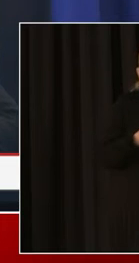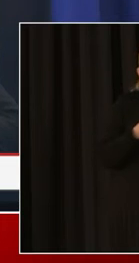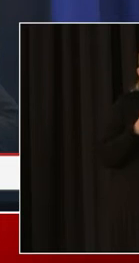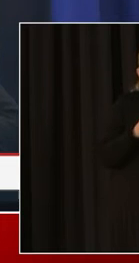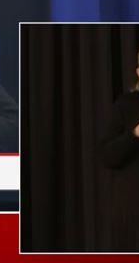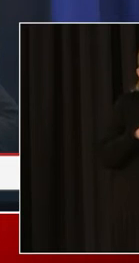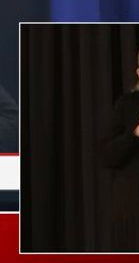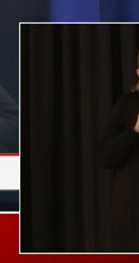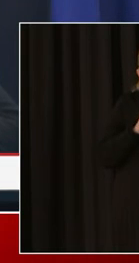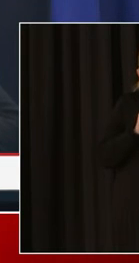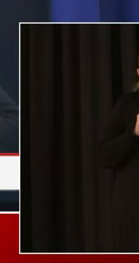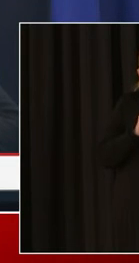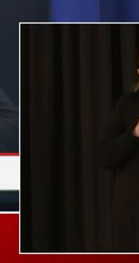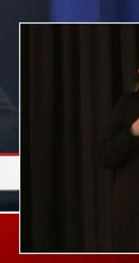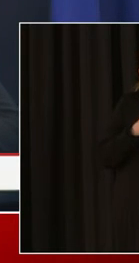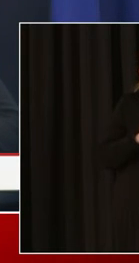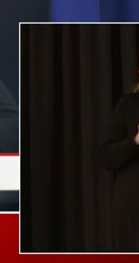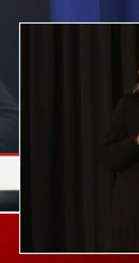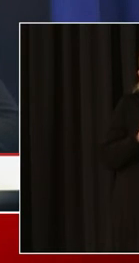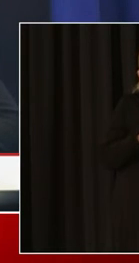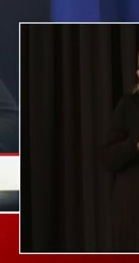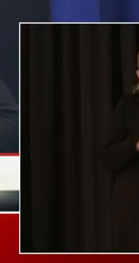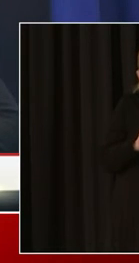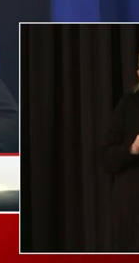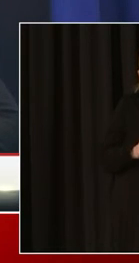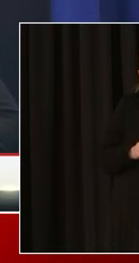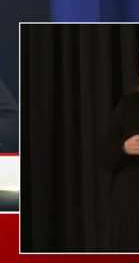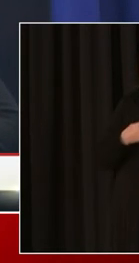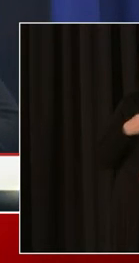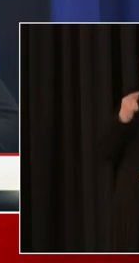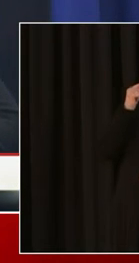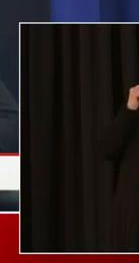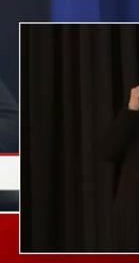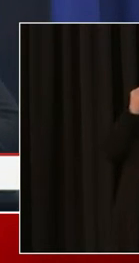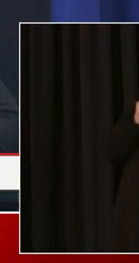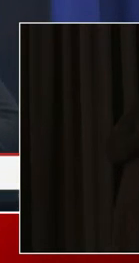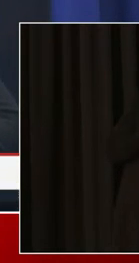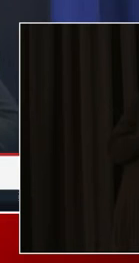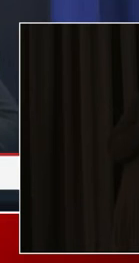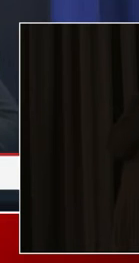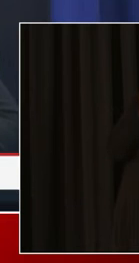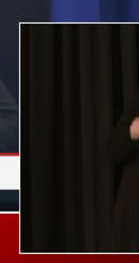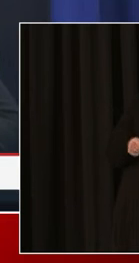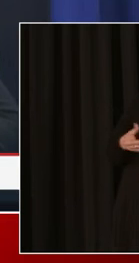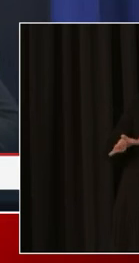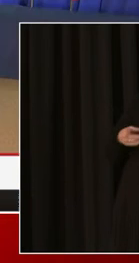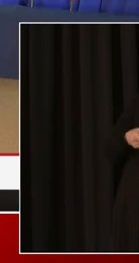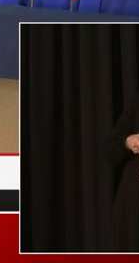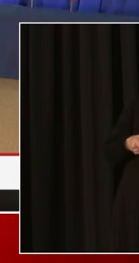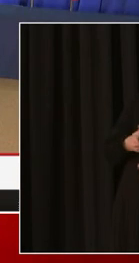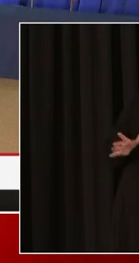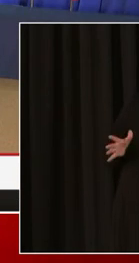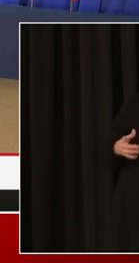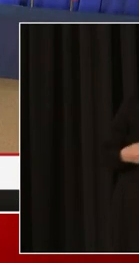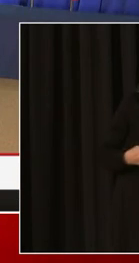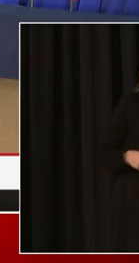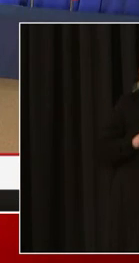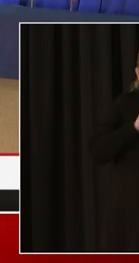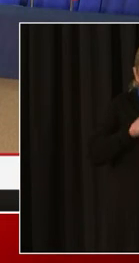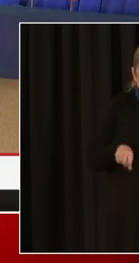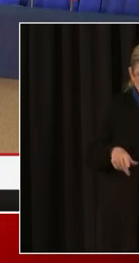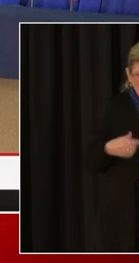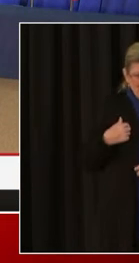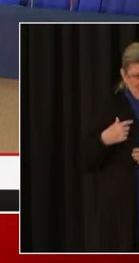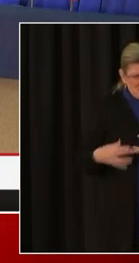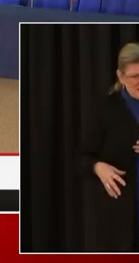to provide any other additional context. I think you about have it, Chancellor. I guess the only thing